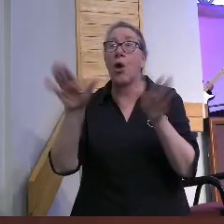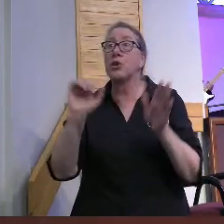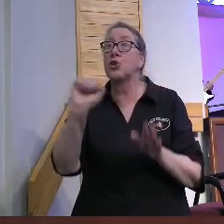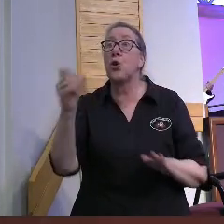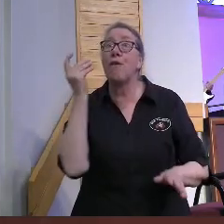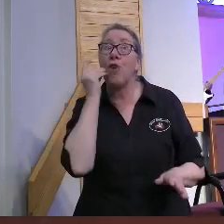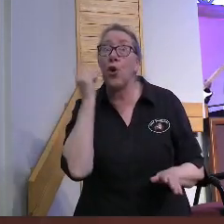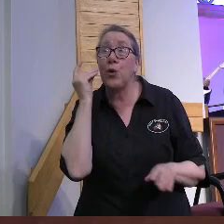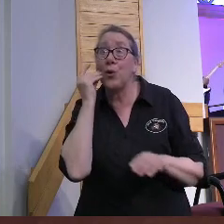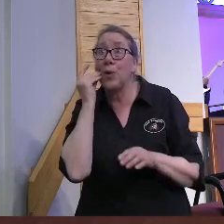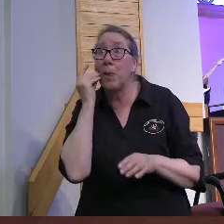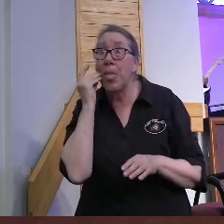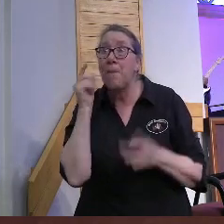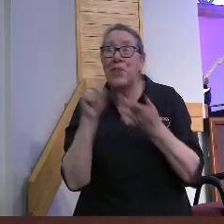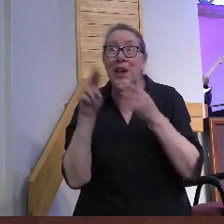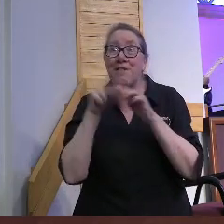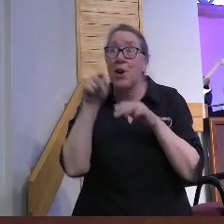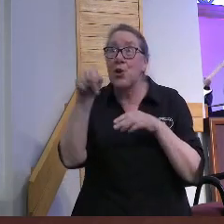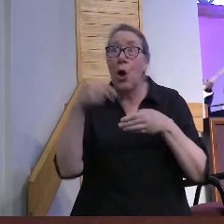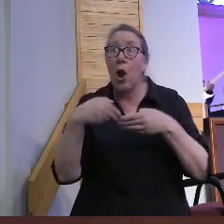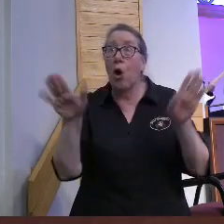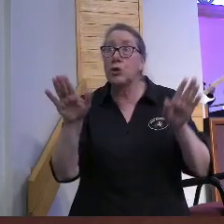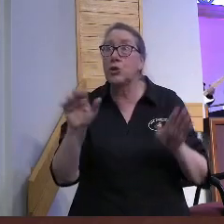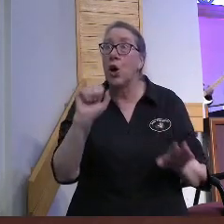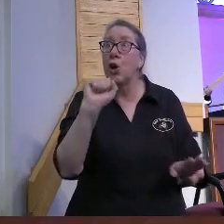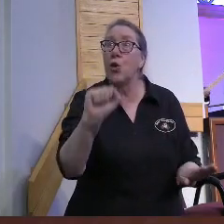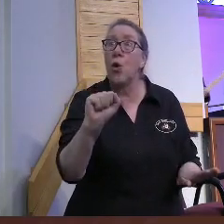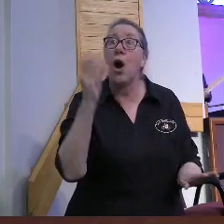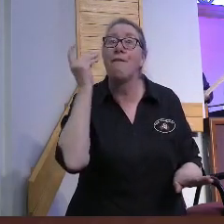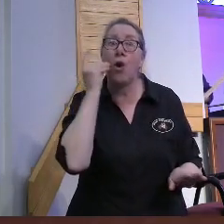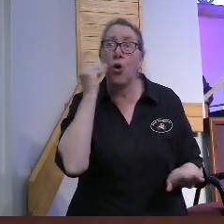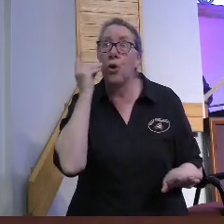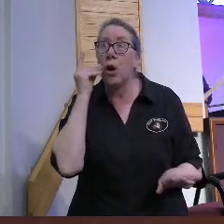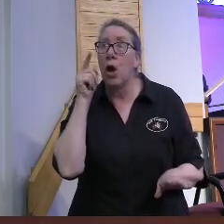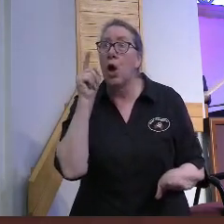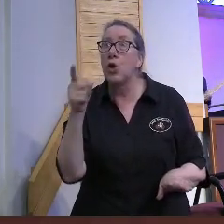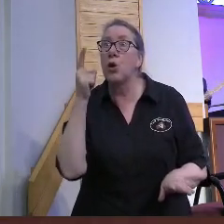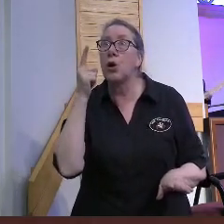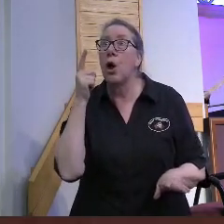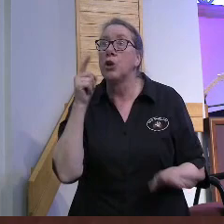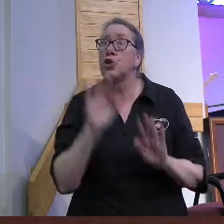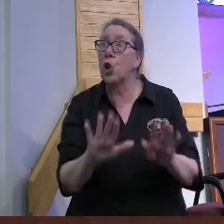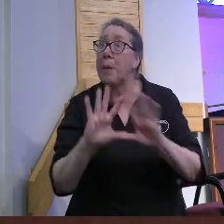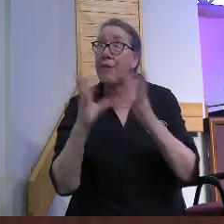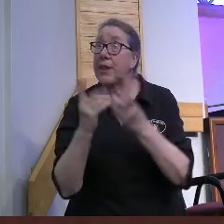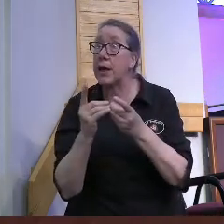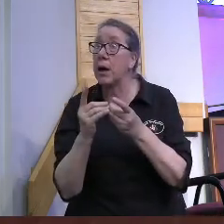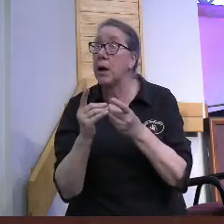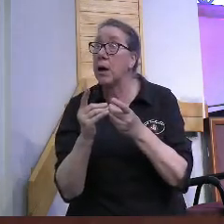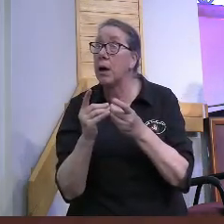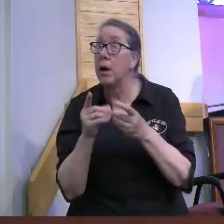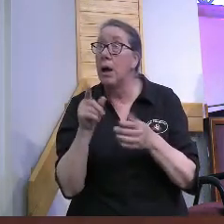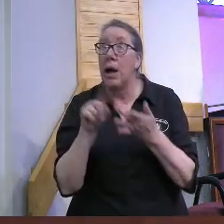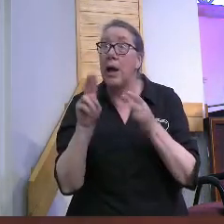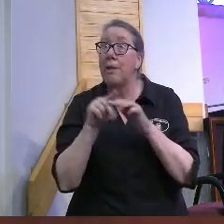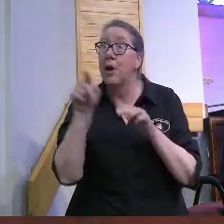anyone hear what I said? If you lost your phone, you'd stop everything to find it, wouldn't you? Anyone know what I'm talking about? When you leave home and you haven't got your phone,